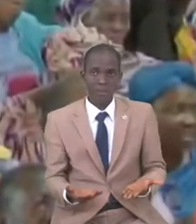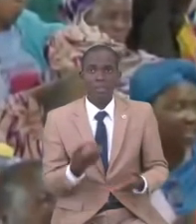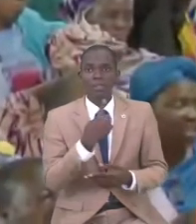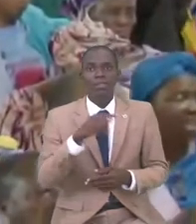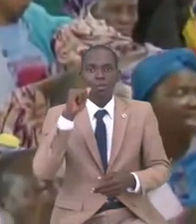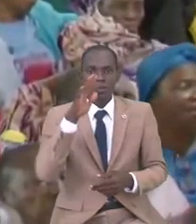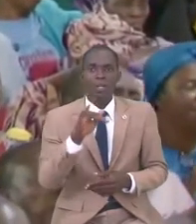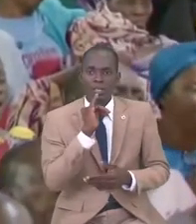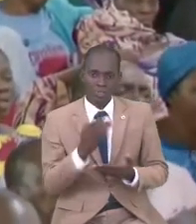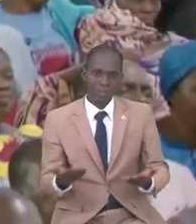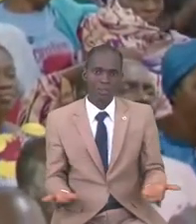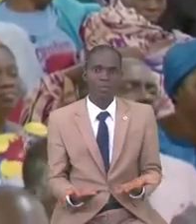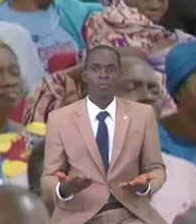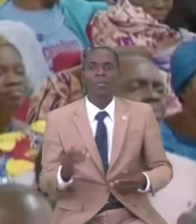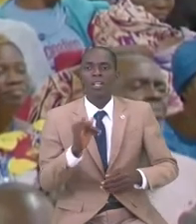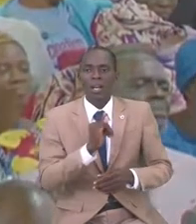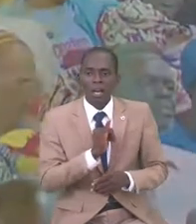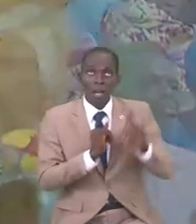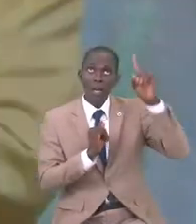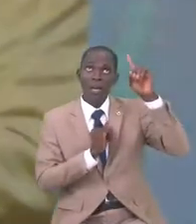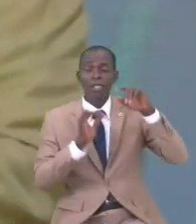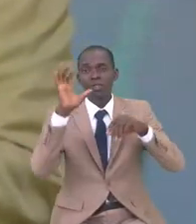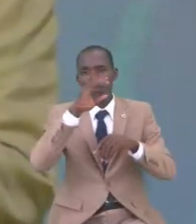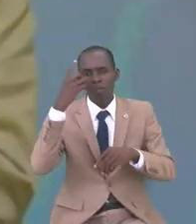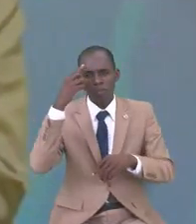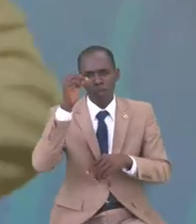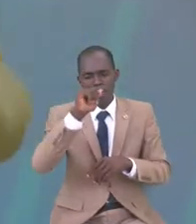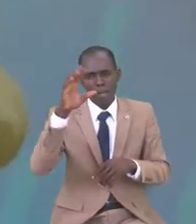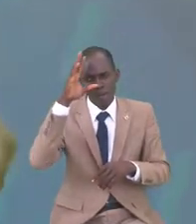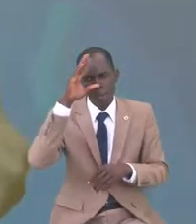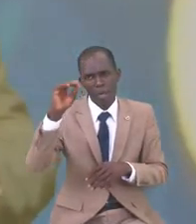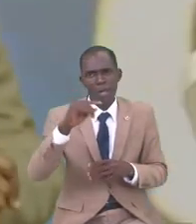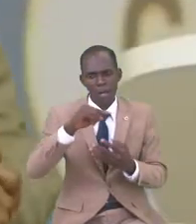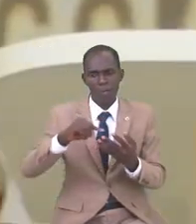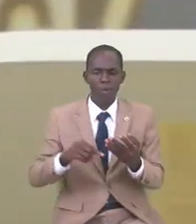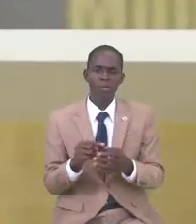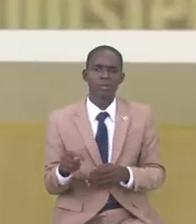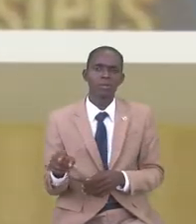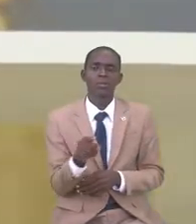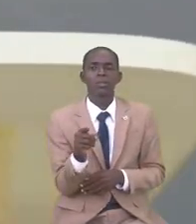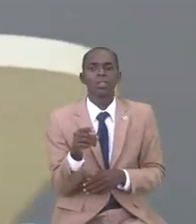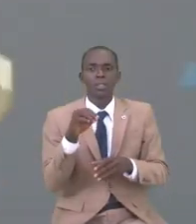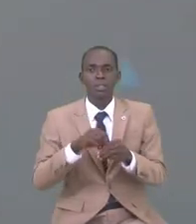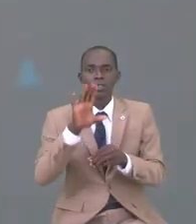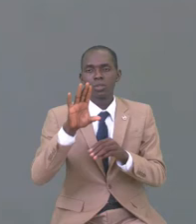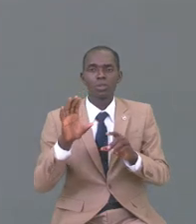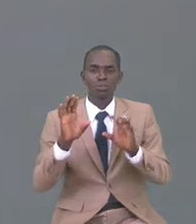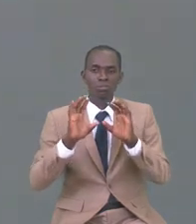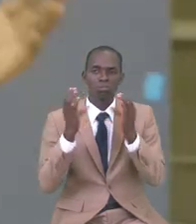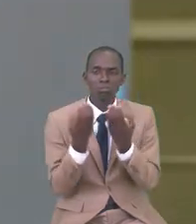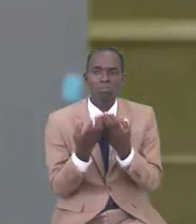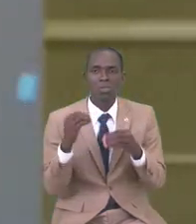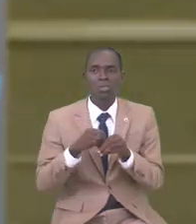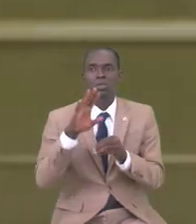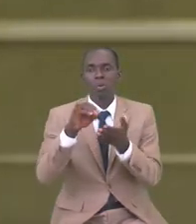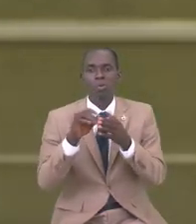woman is here. I sought for a man among them, in your community, in your local church, in